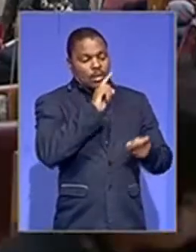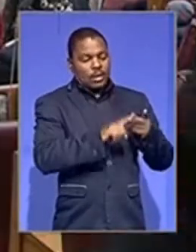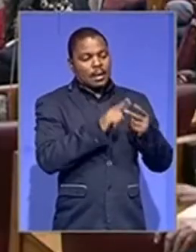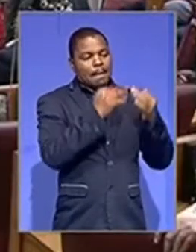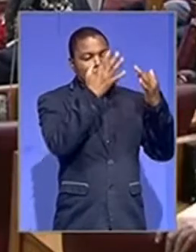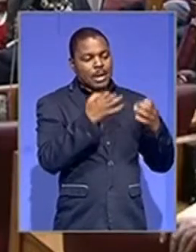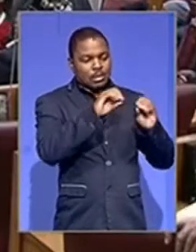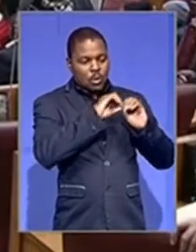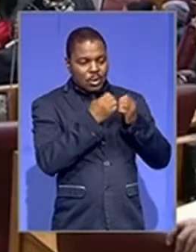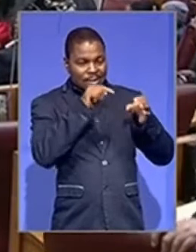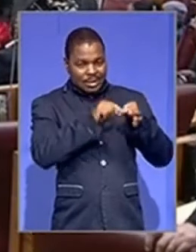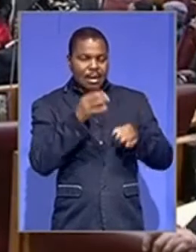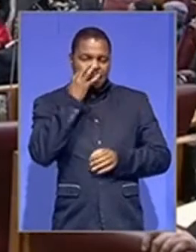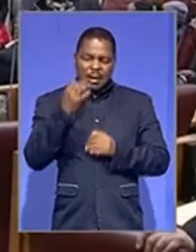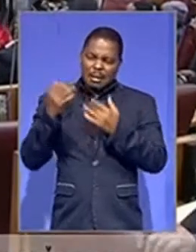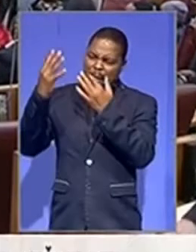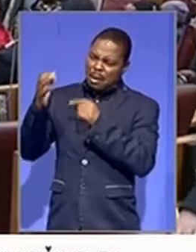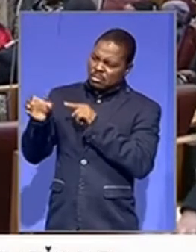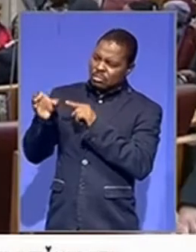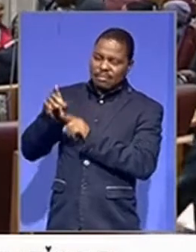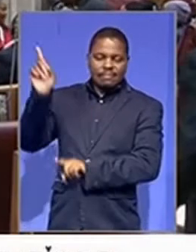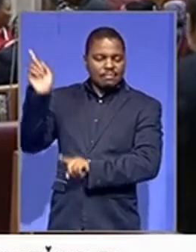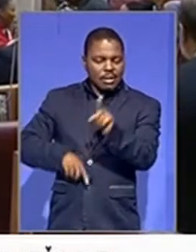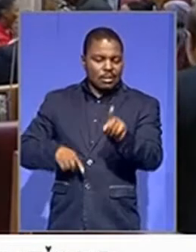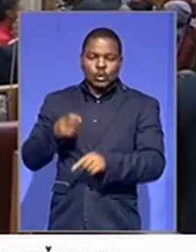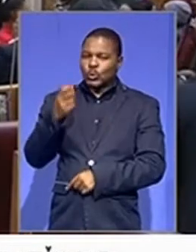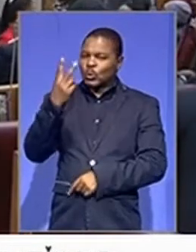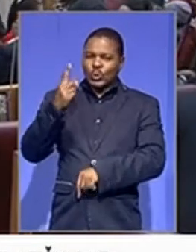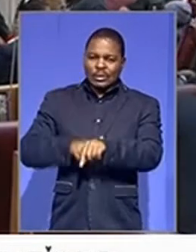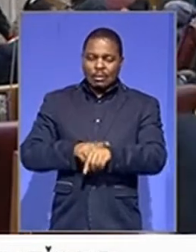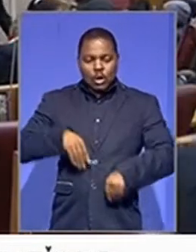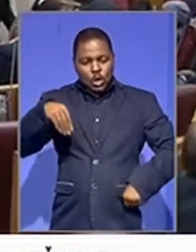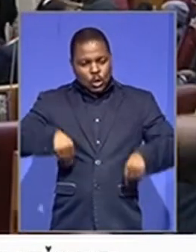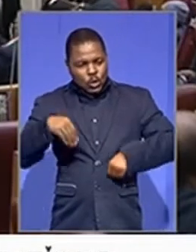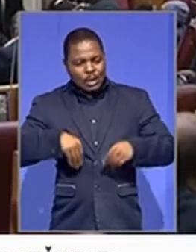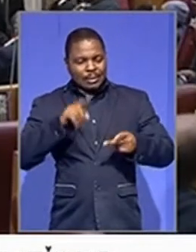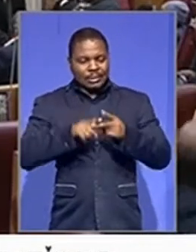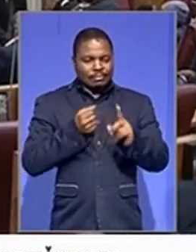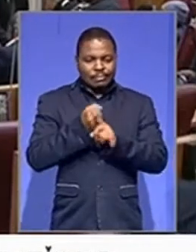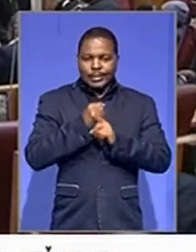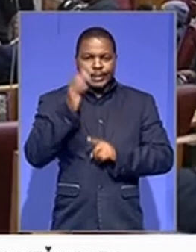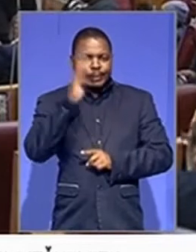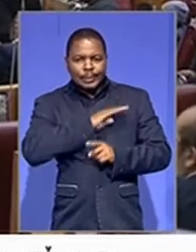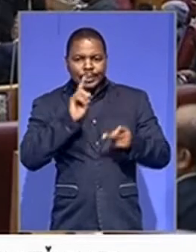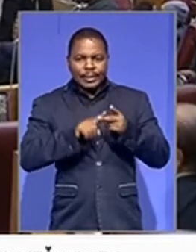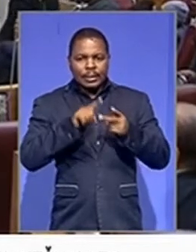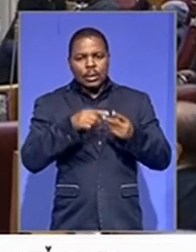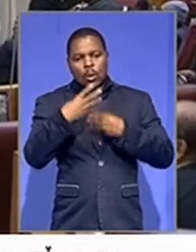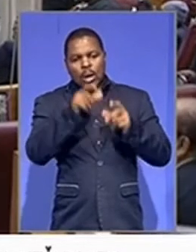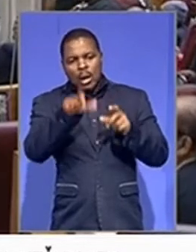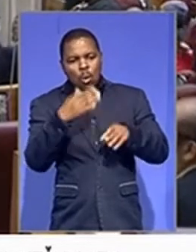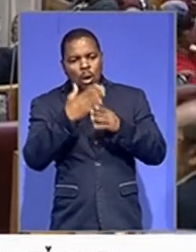re ditekanyetšo di paletšwe makga a mabedi go lwa le bosenyi le go emiša taba ya bašomi bao ba lahlegelwago